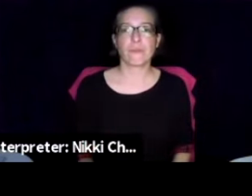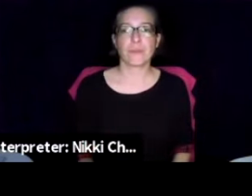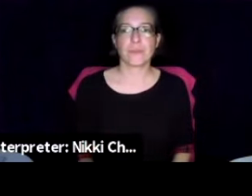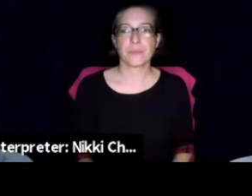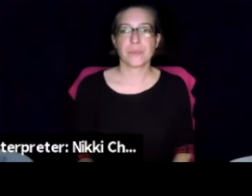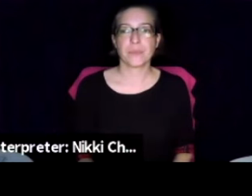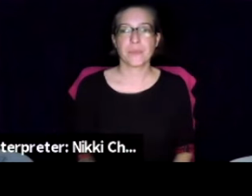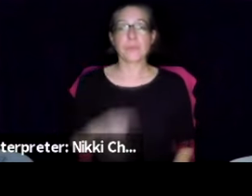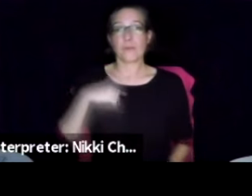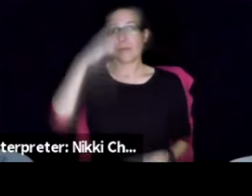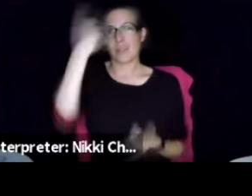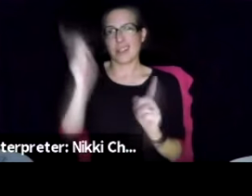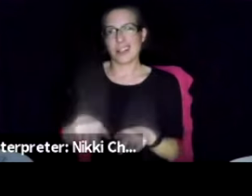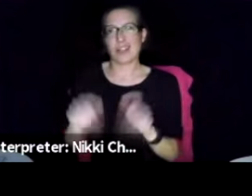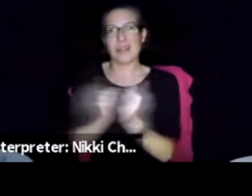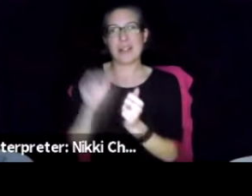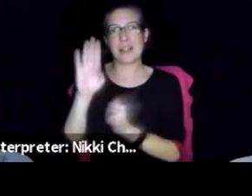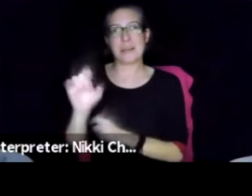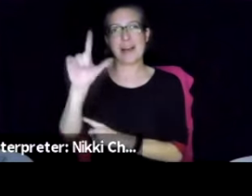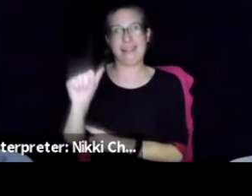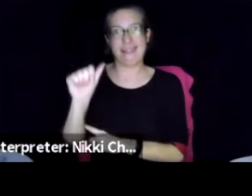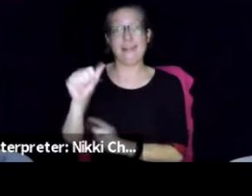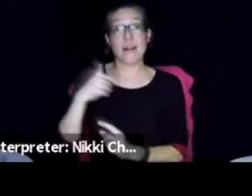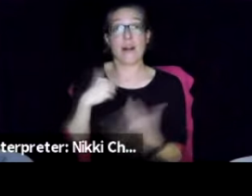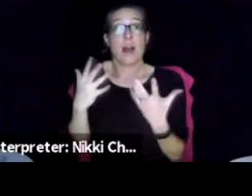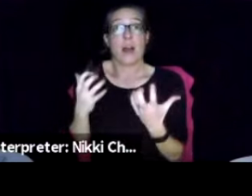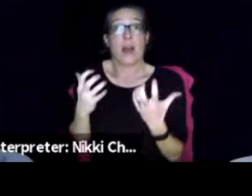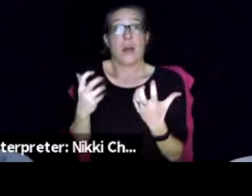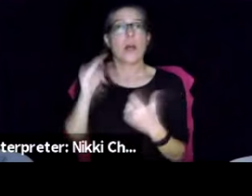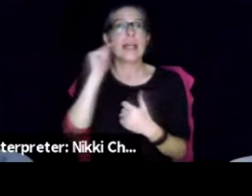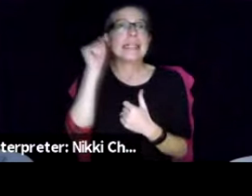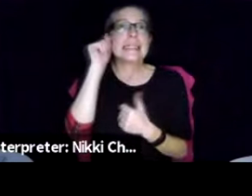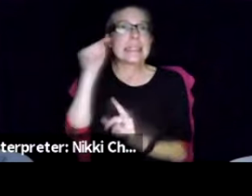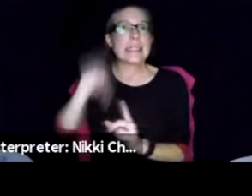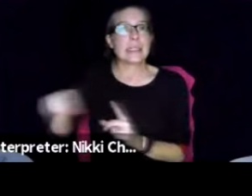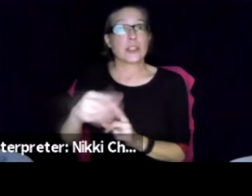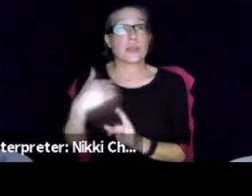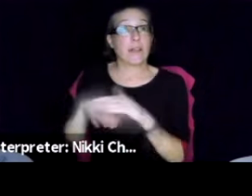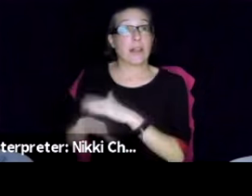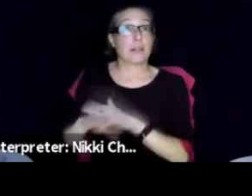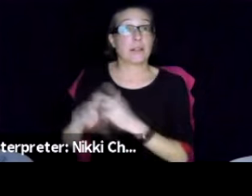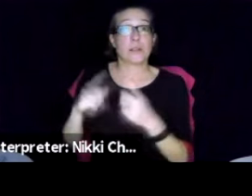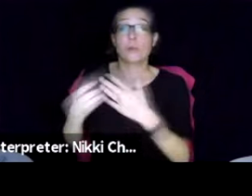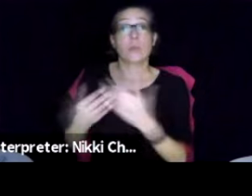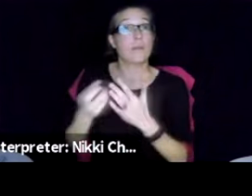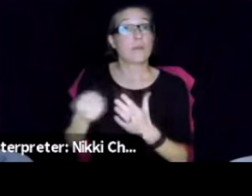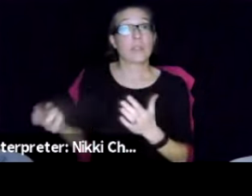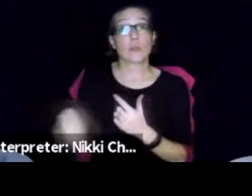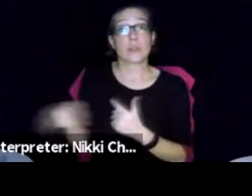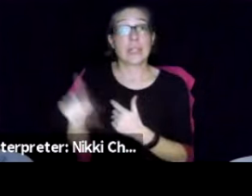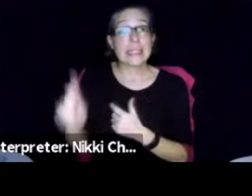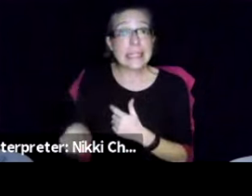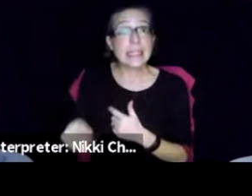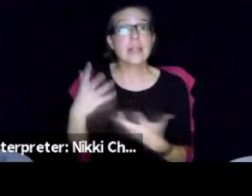I agree with Bella. I want teenagers to have access to the resources that they need, and I want them to be able to know where they need